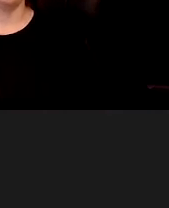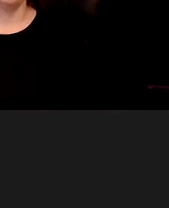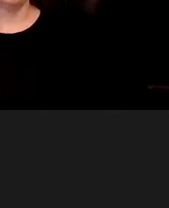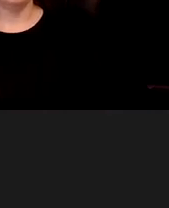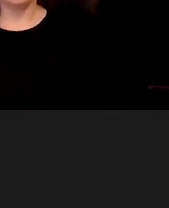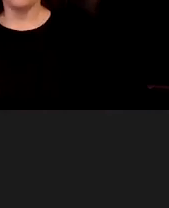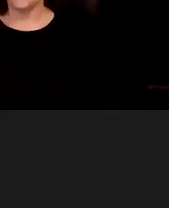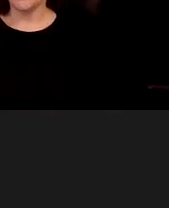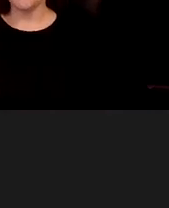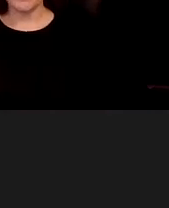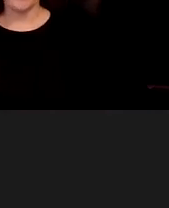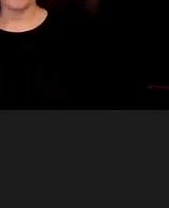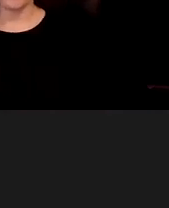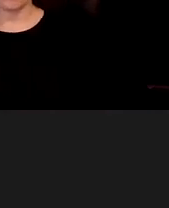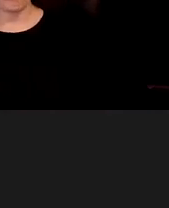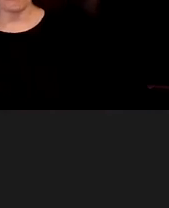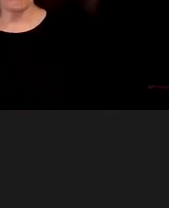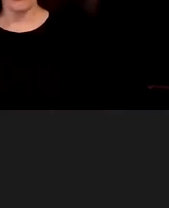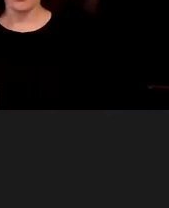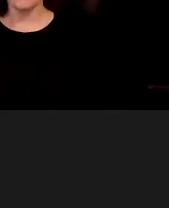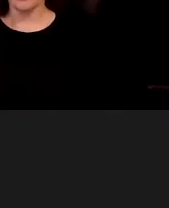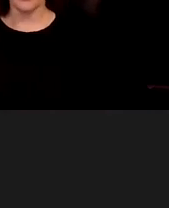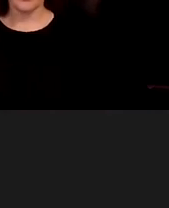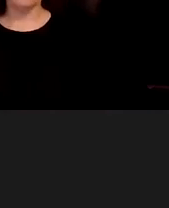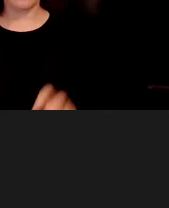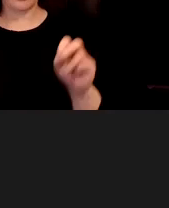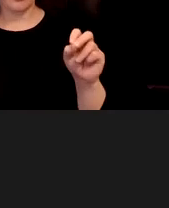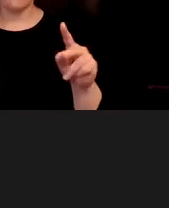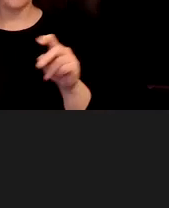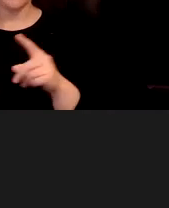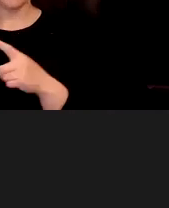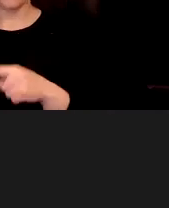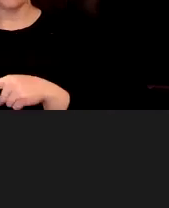Great. So you had a little bit of an opportunity to practice